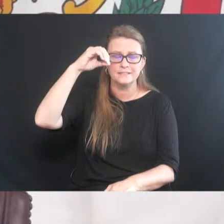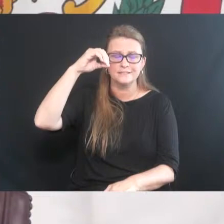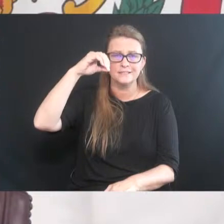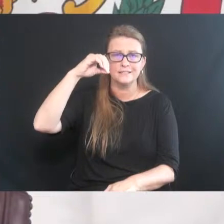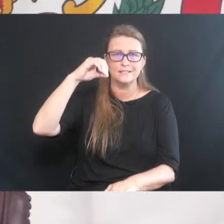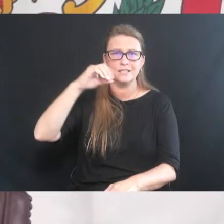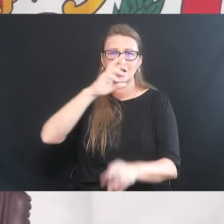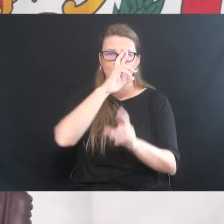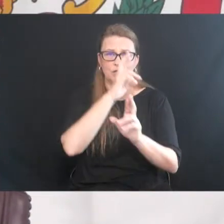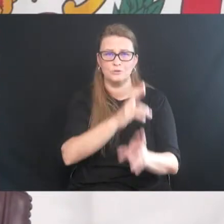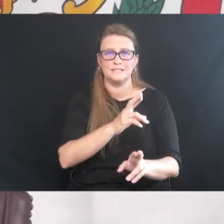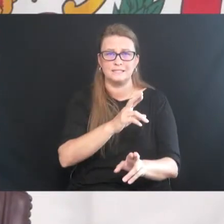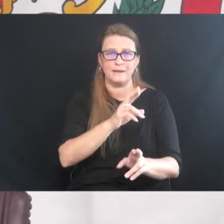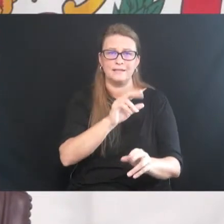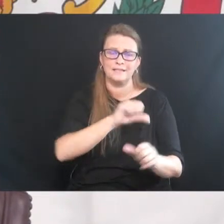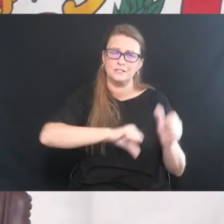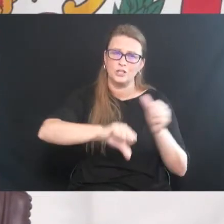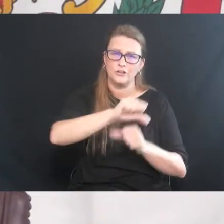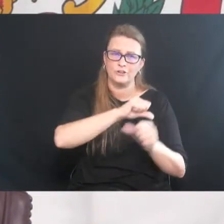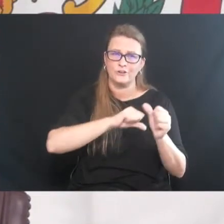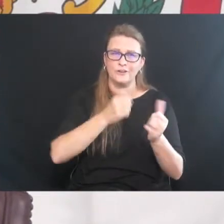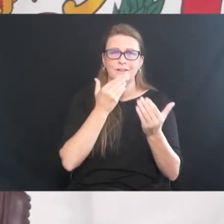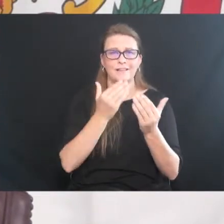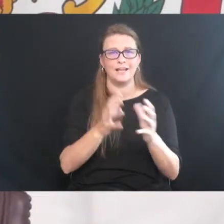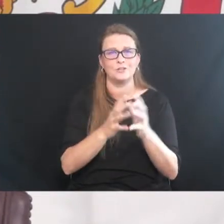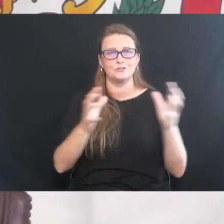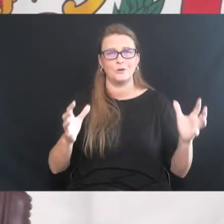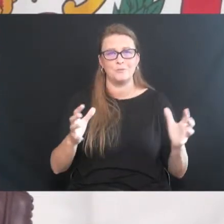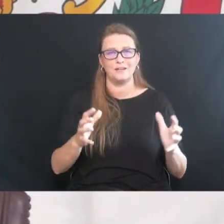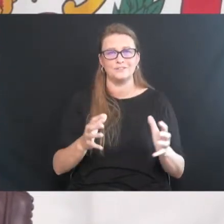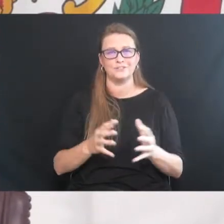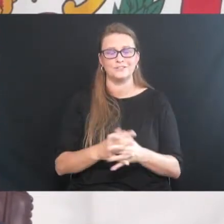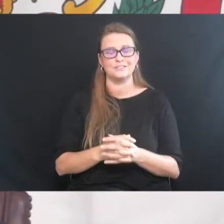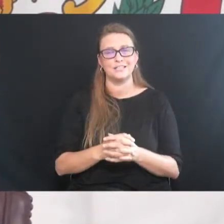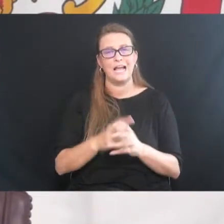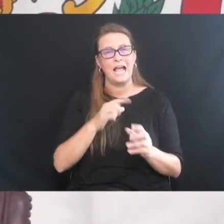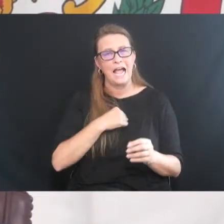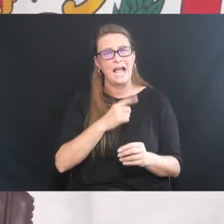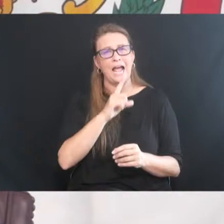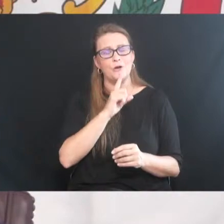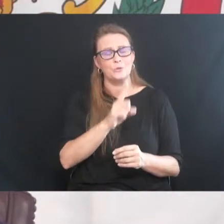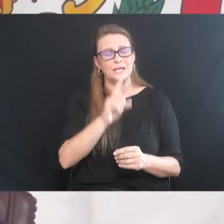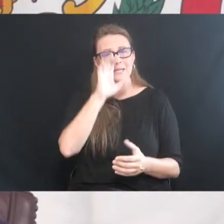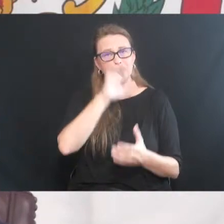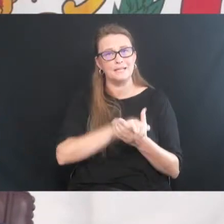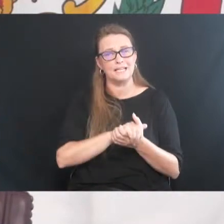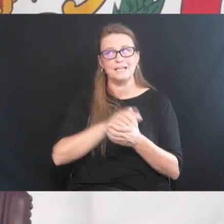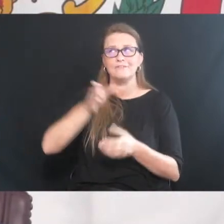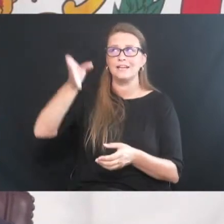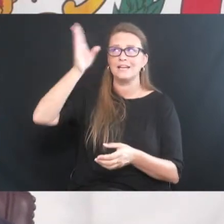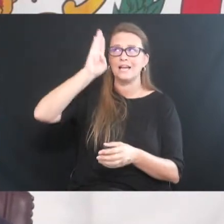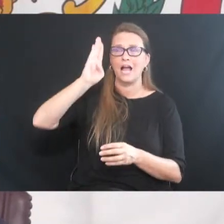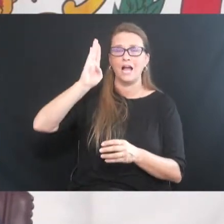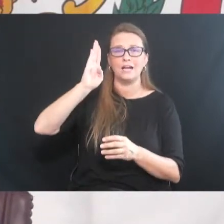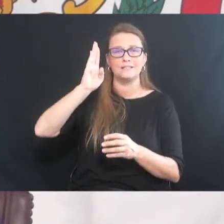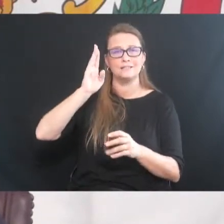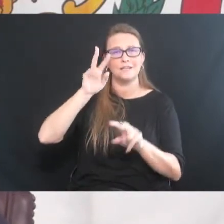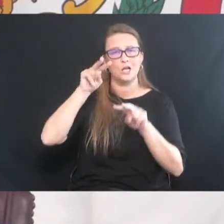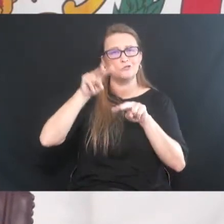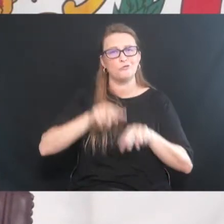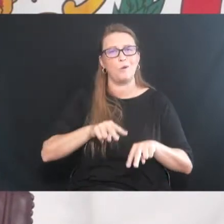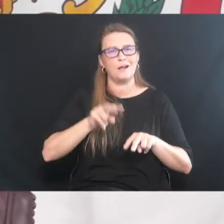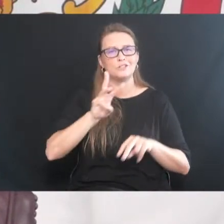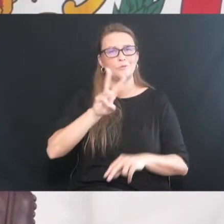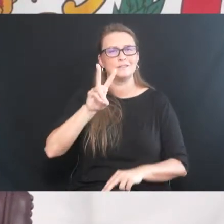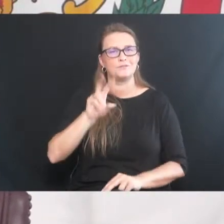respectful of your fellow man. Thank you so much. I truly do believe that God above is watching after West Virginia, and